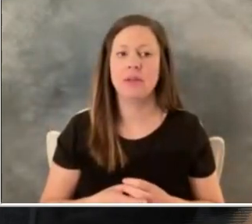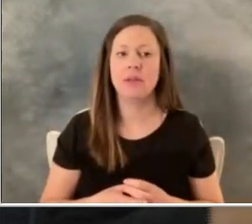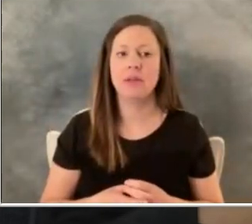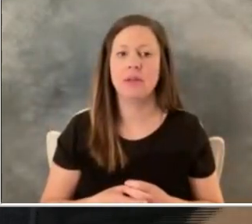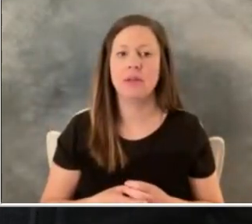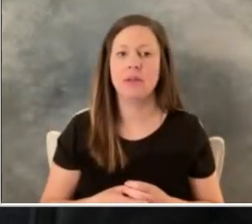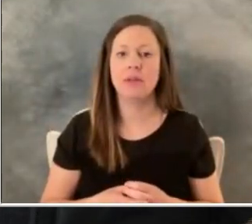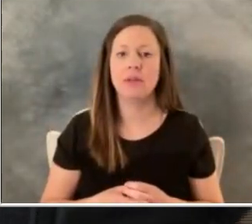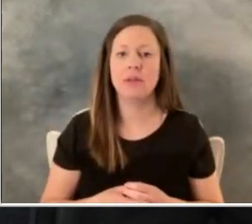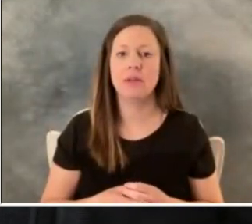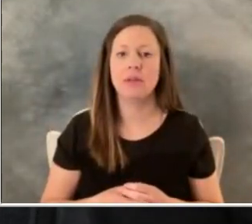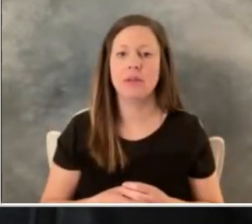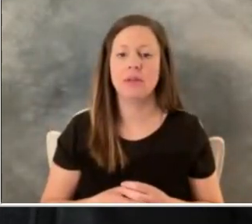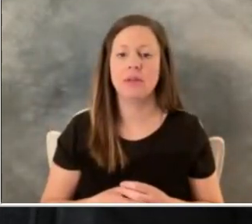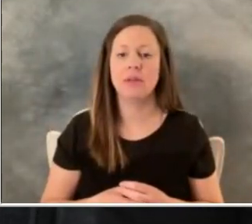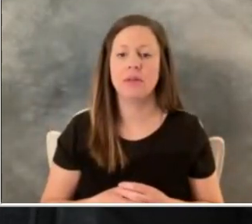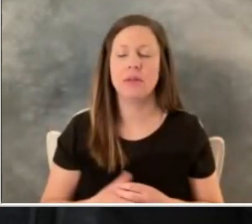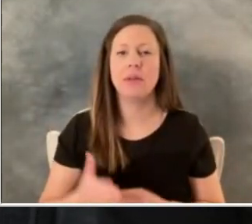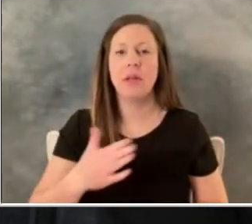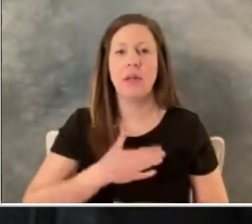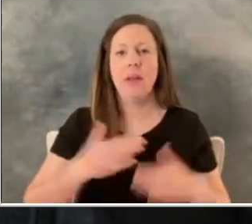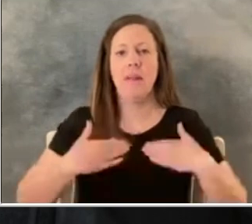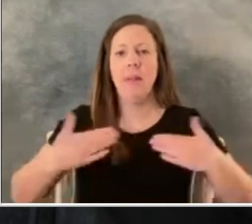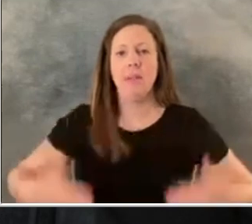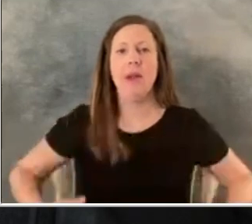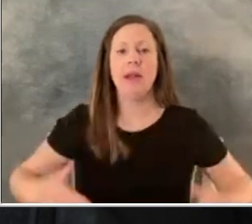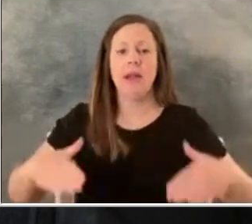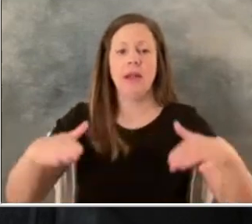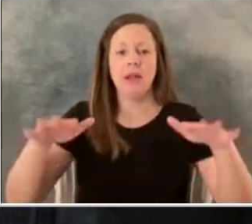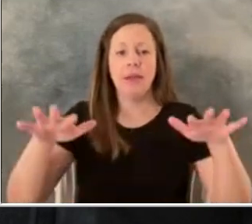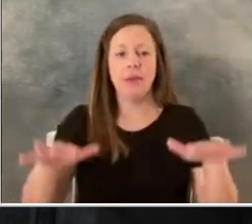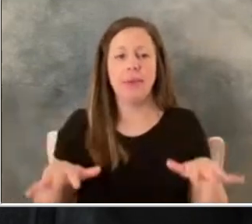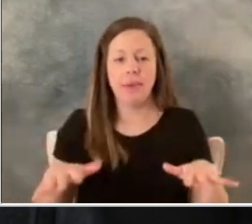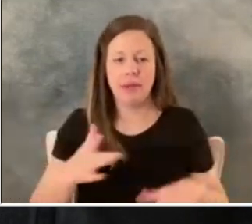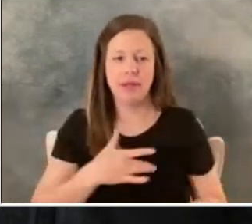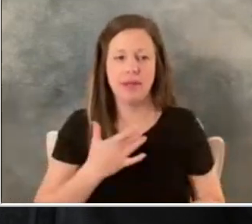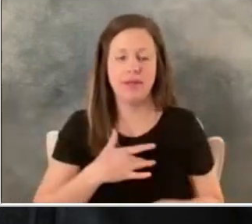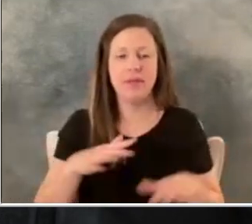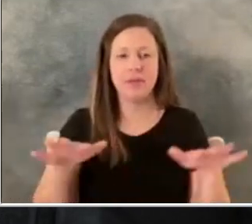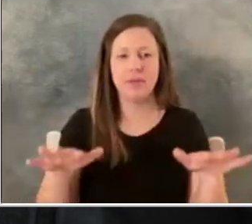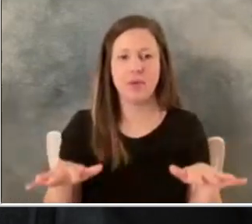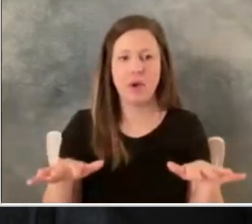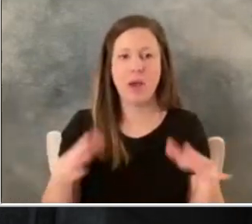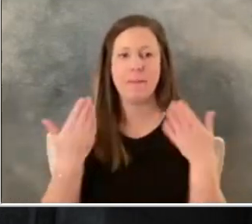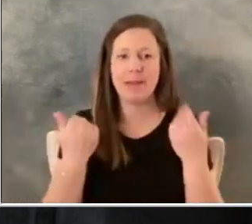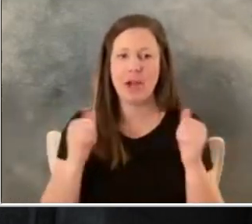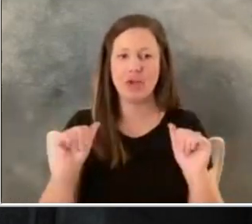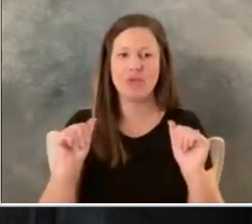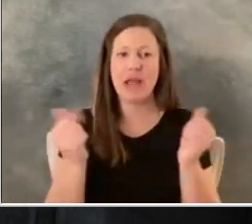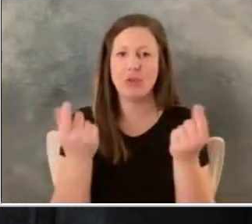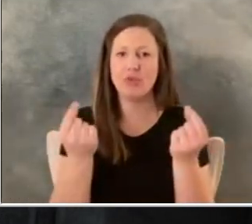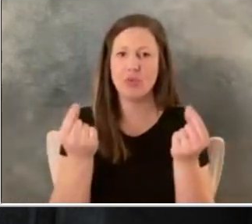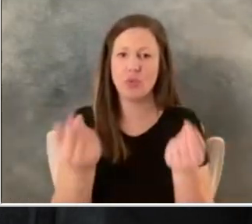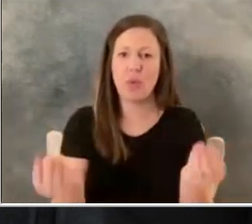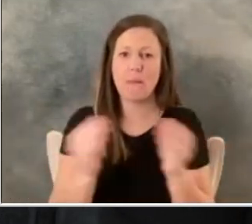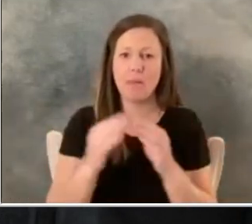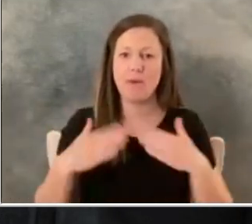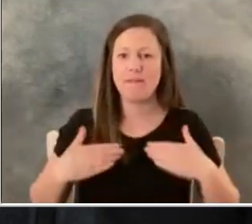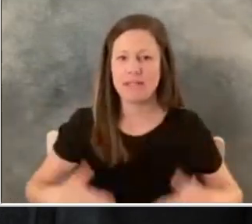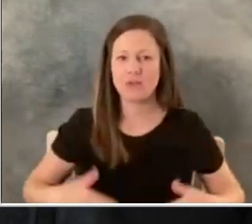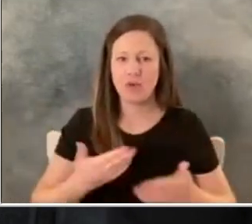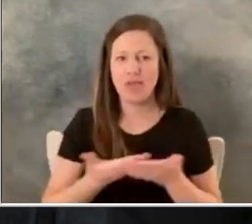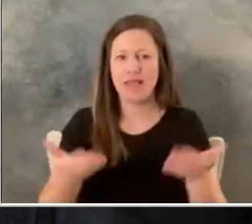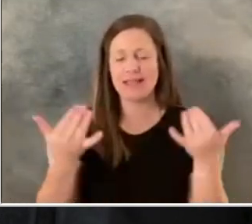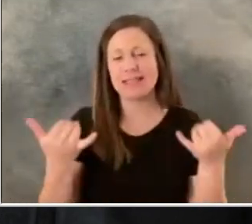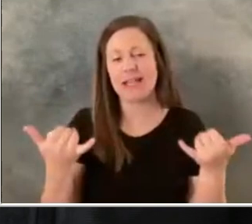my body feels calm. I try to do a lot of like more physical now. I don't want to